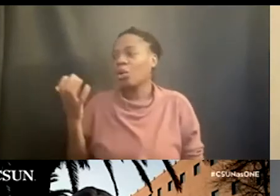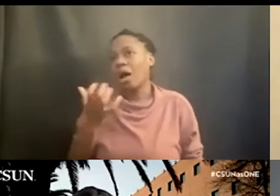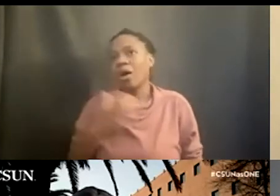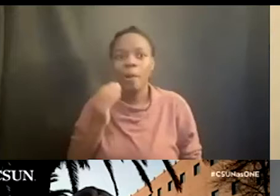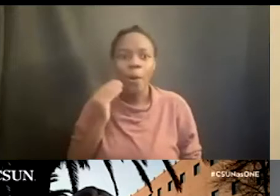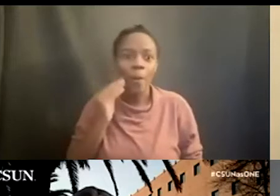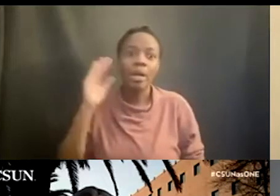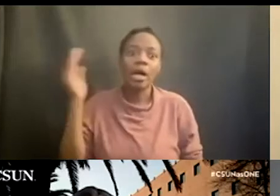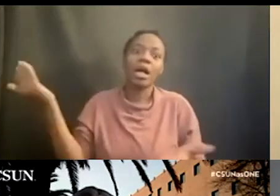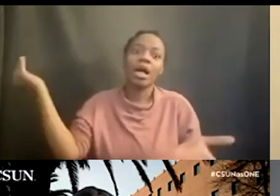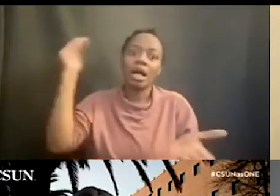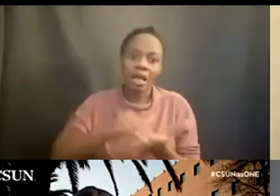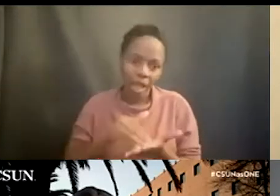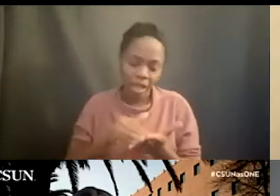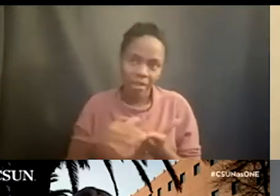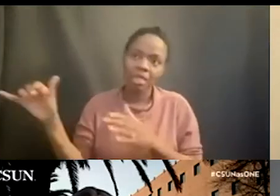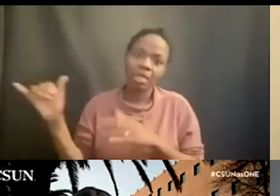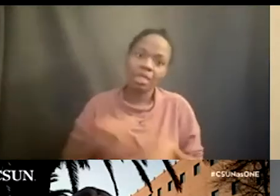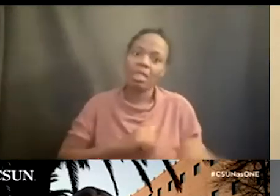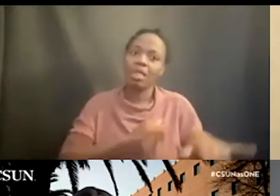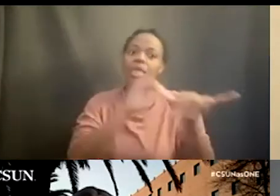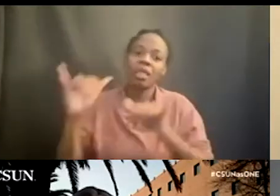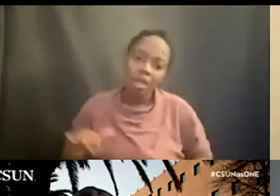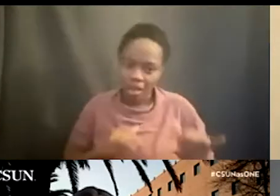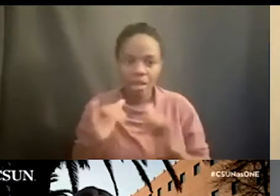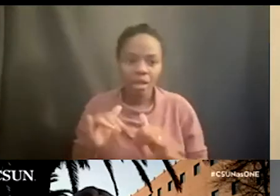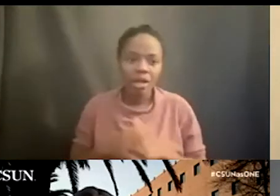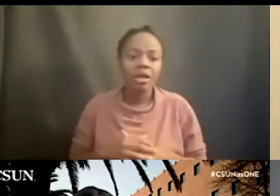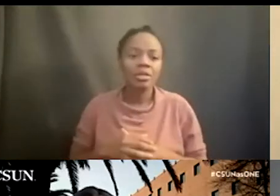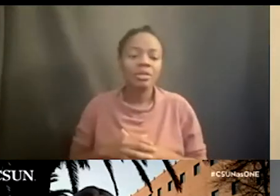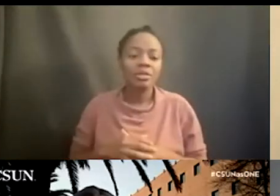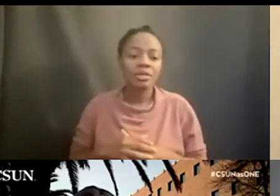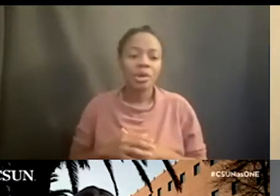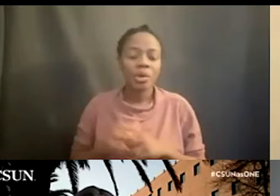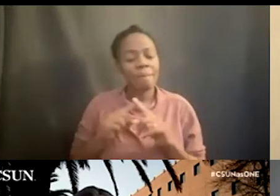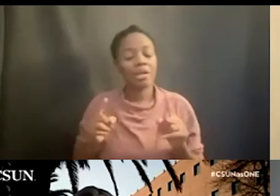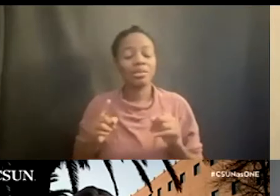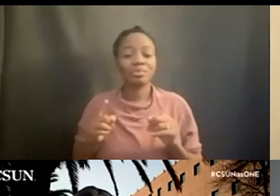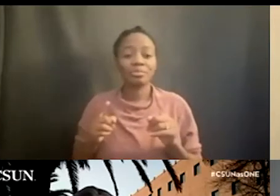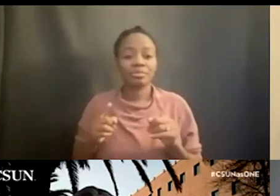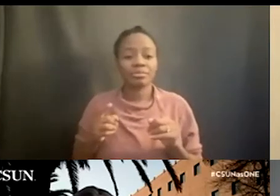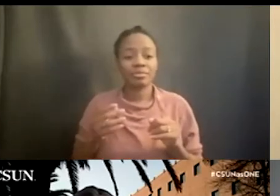and it's the same thing, you know, but coming in and putting on this